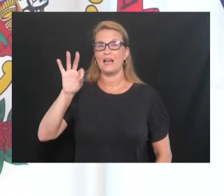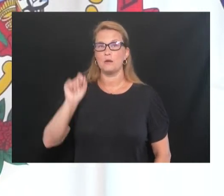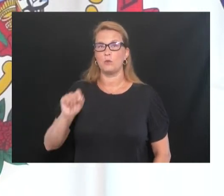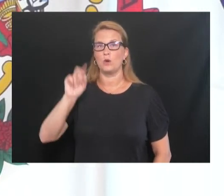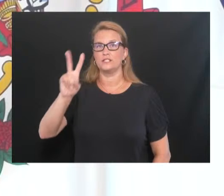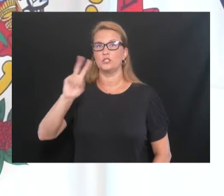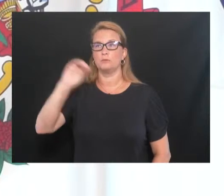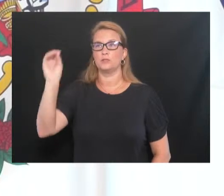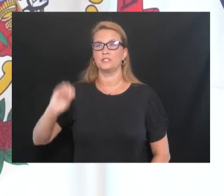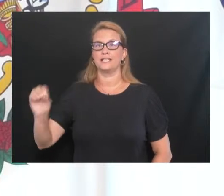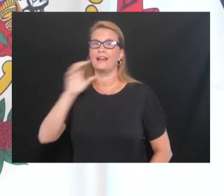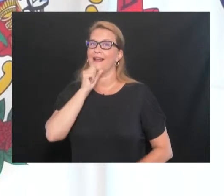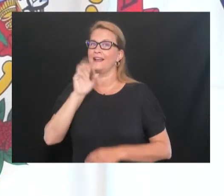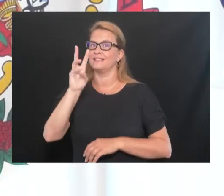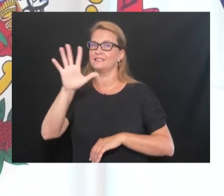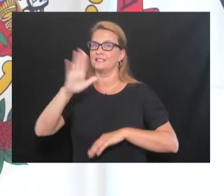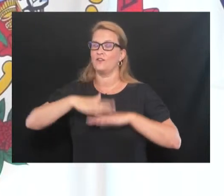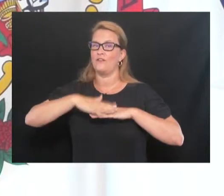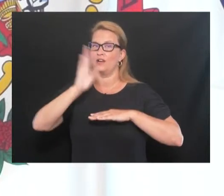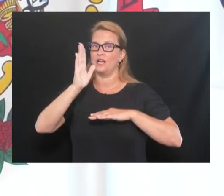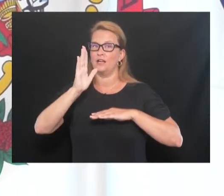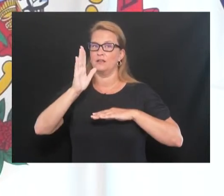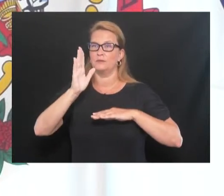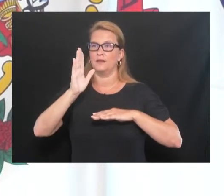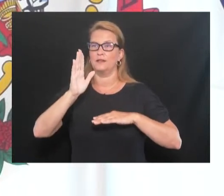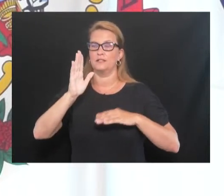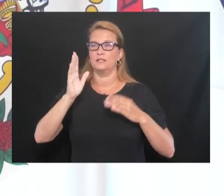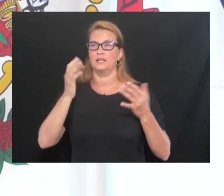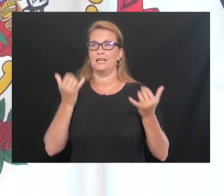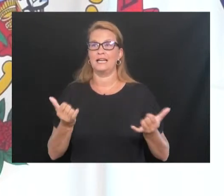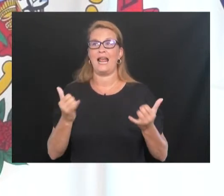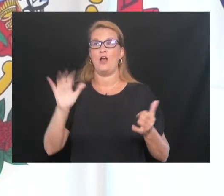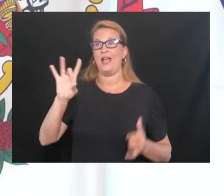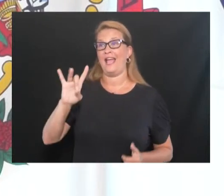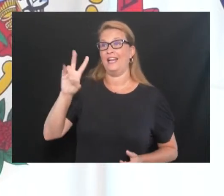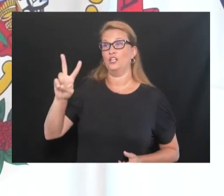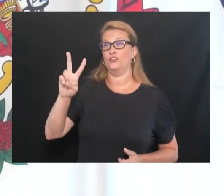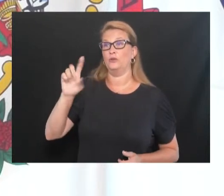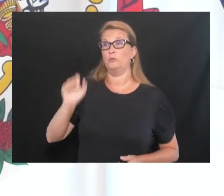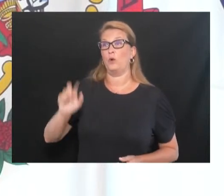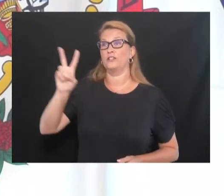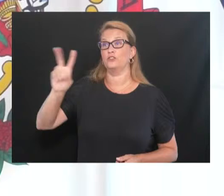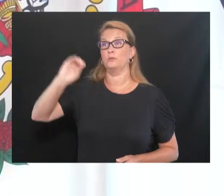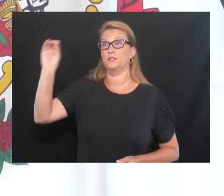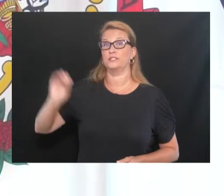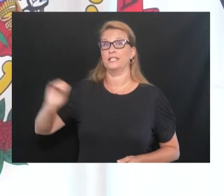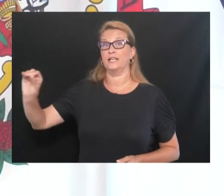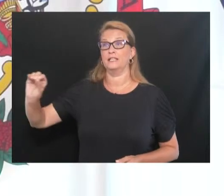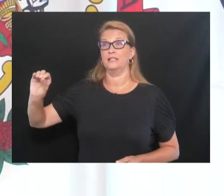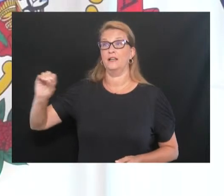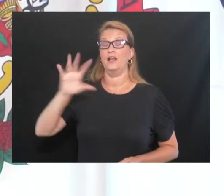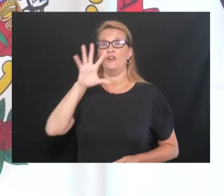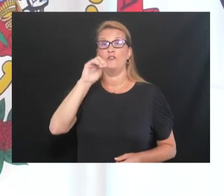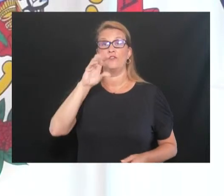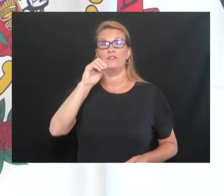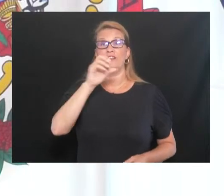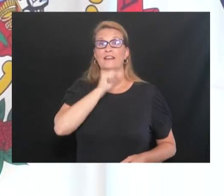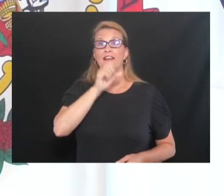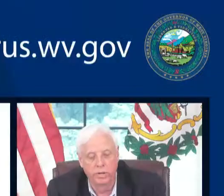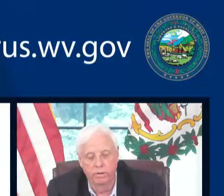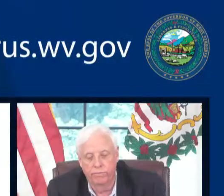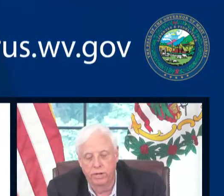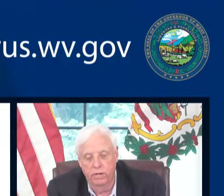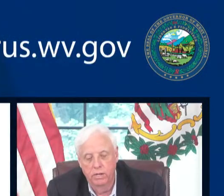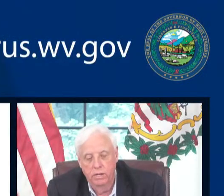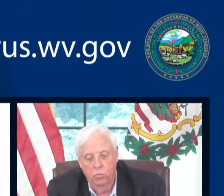89.2% of our 65 years of age and older, and 82.2% of our 50 and older from the